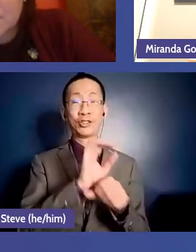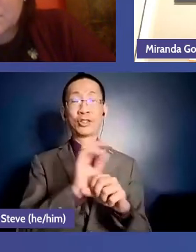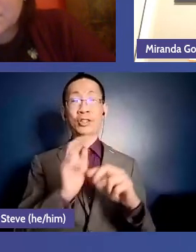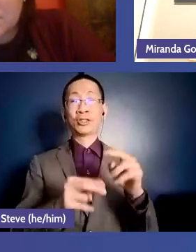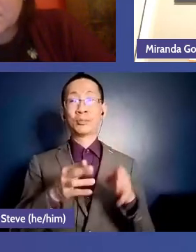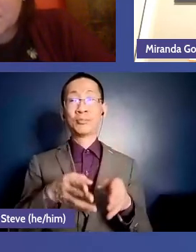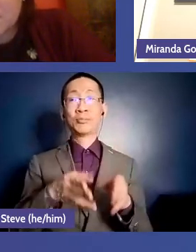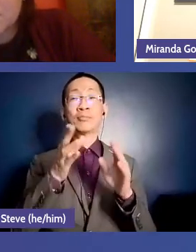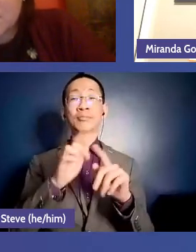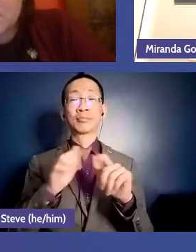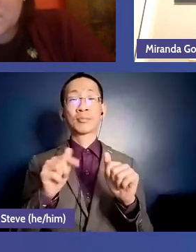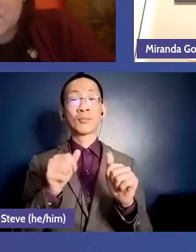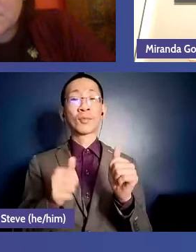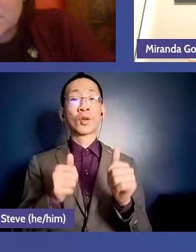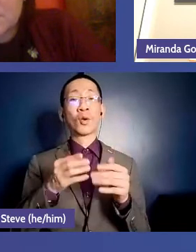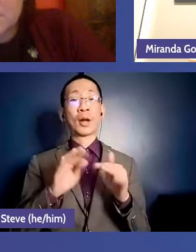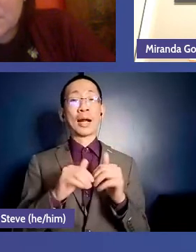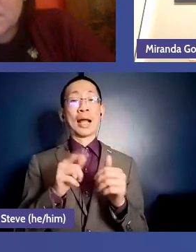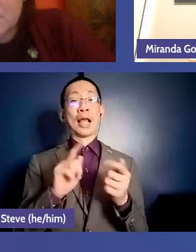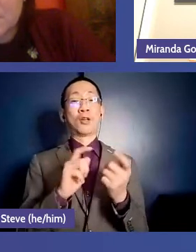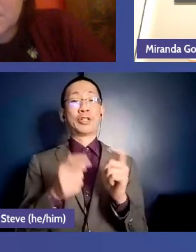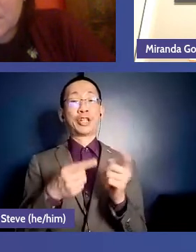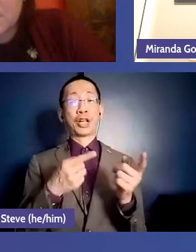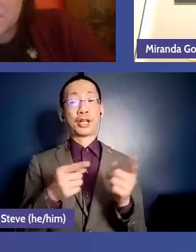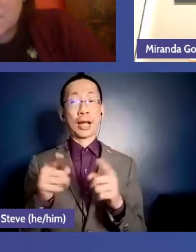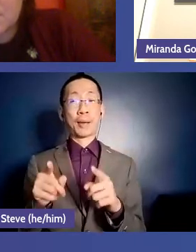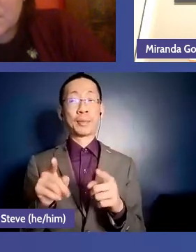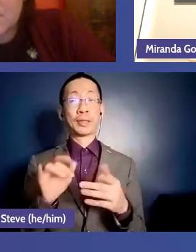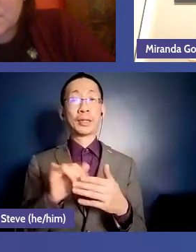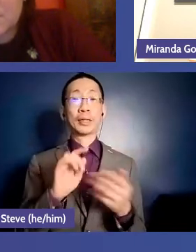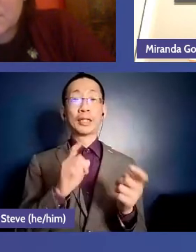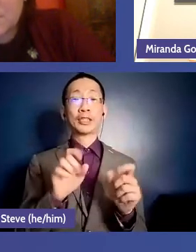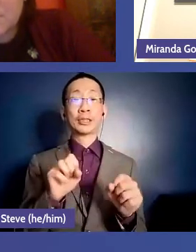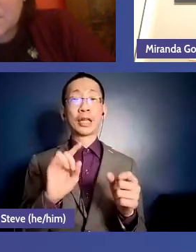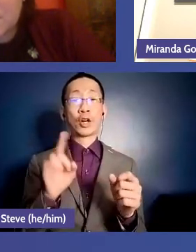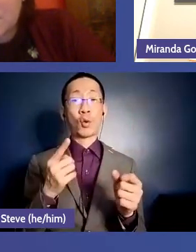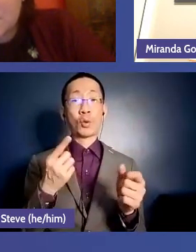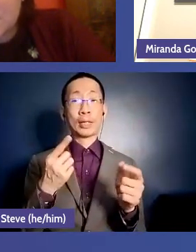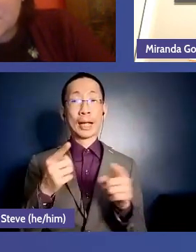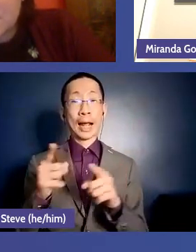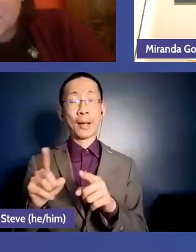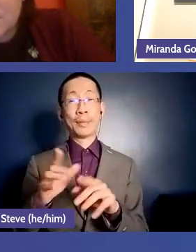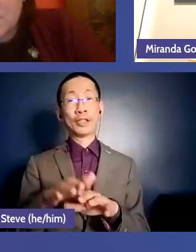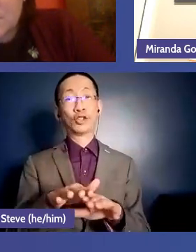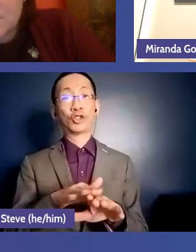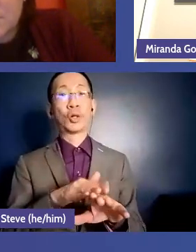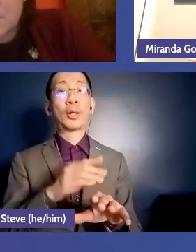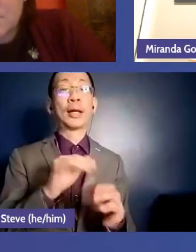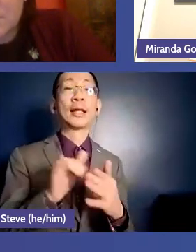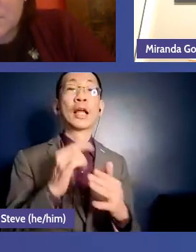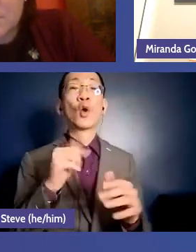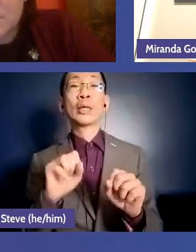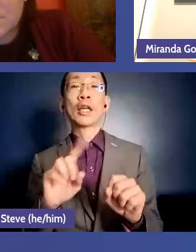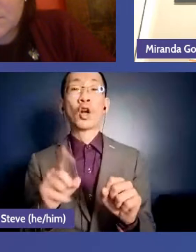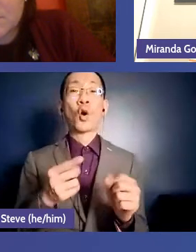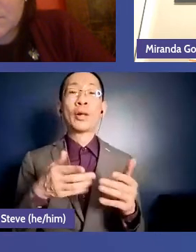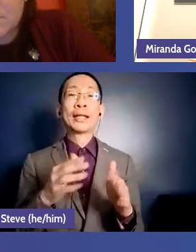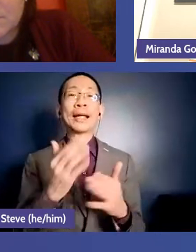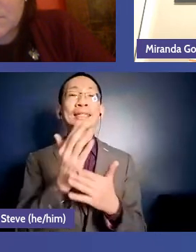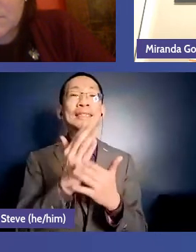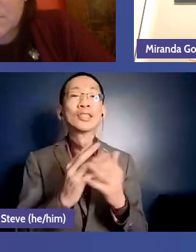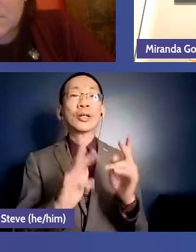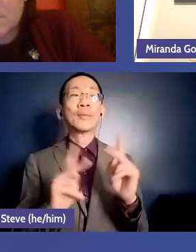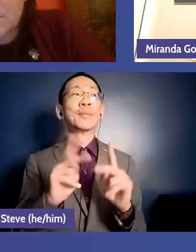the way that change happens, that change could only happen slowly and that we can only let a certain number of people